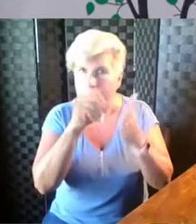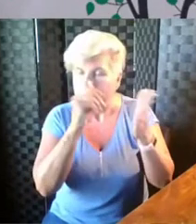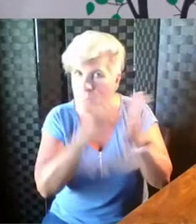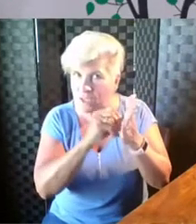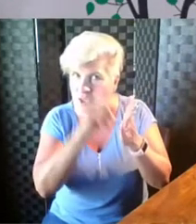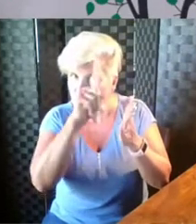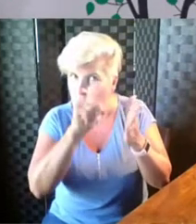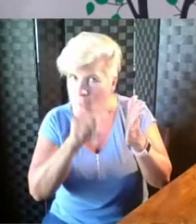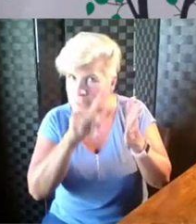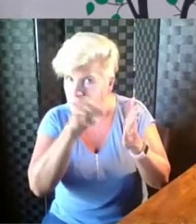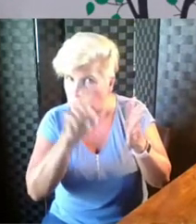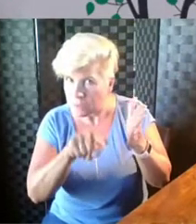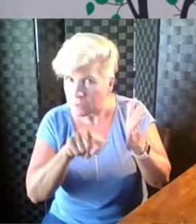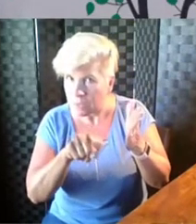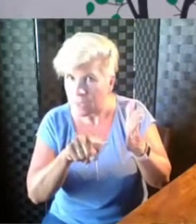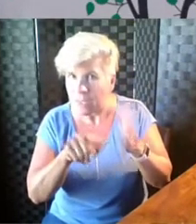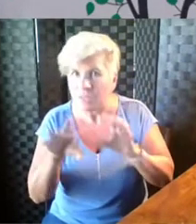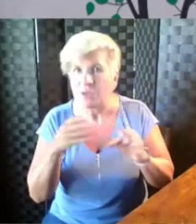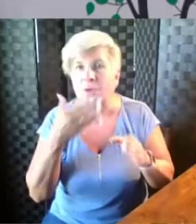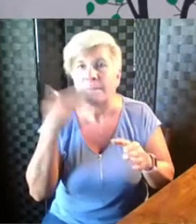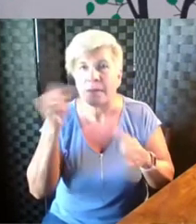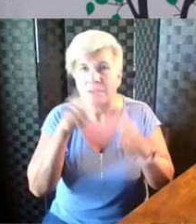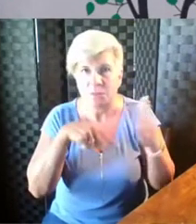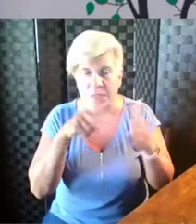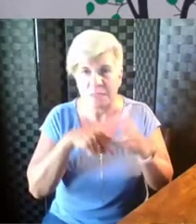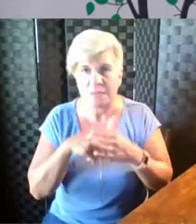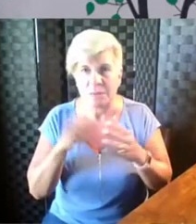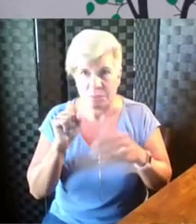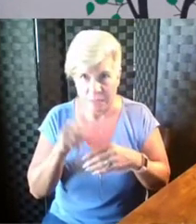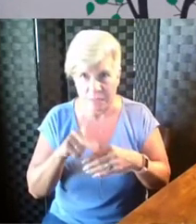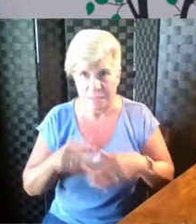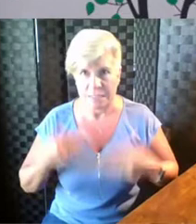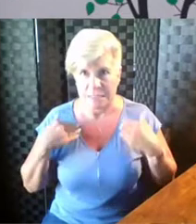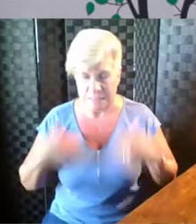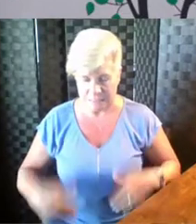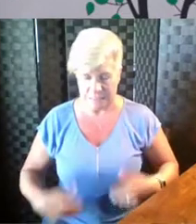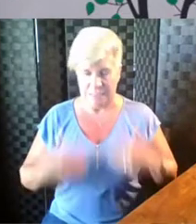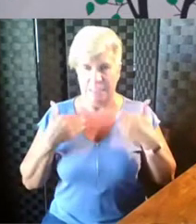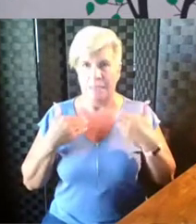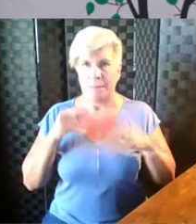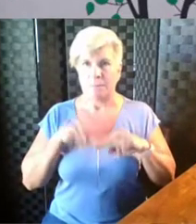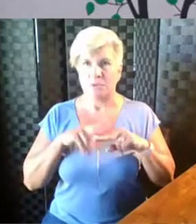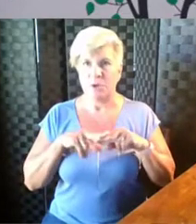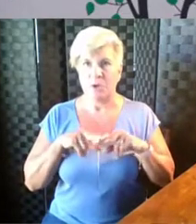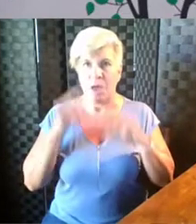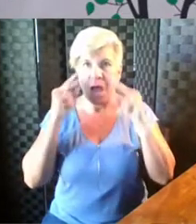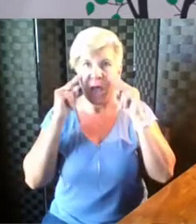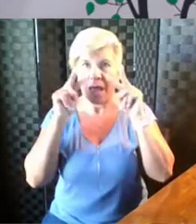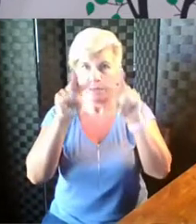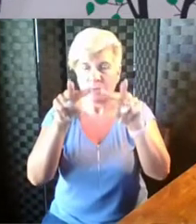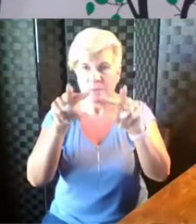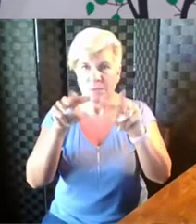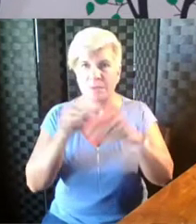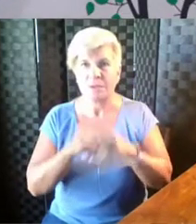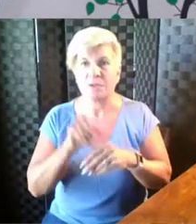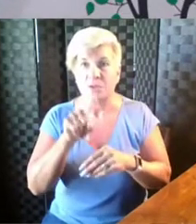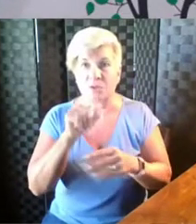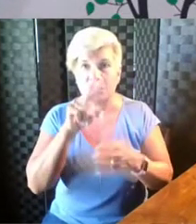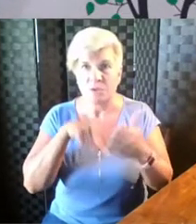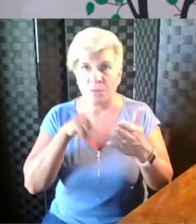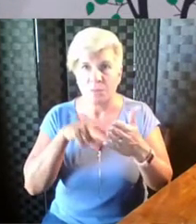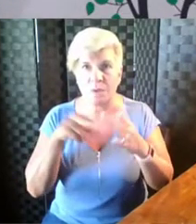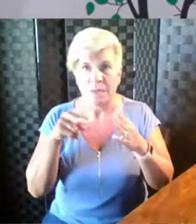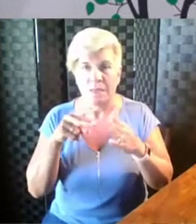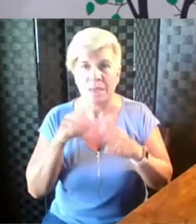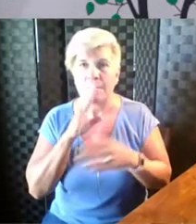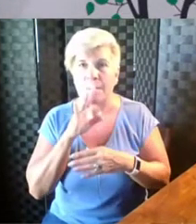punctuation and do your very best reading. Okay, make sure you're sitting up nice and tall and your eyes are on the screen so that you can read